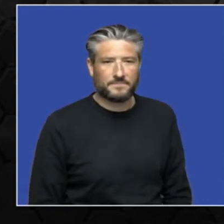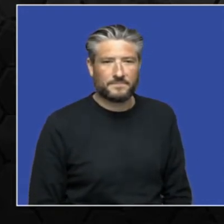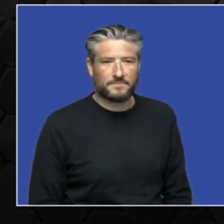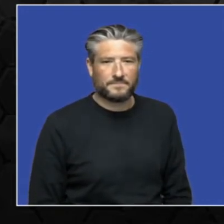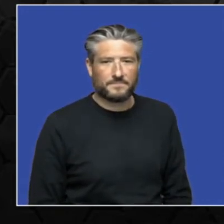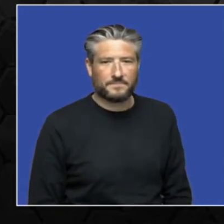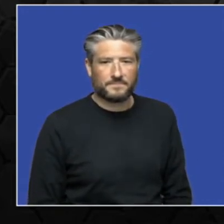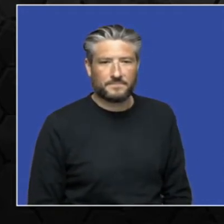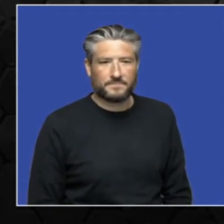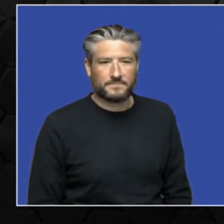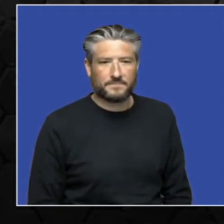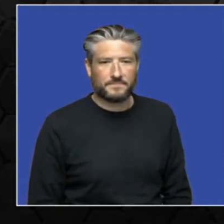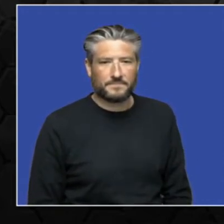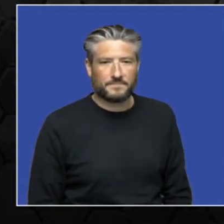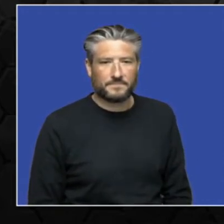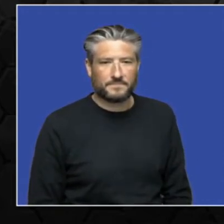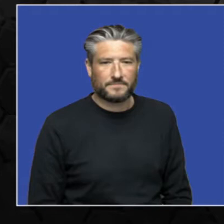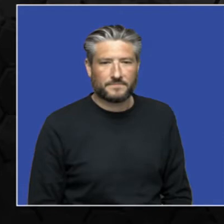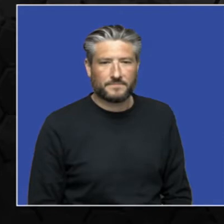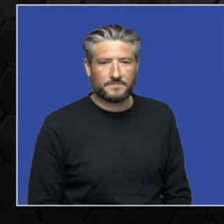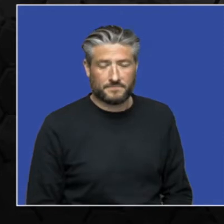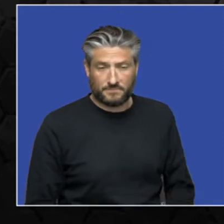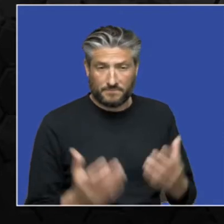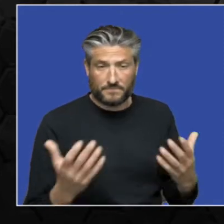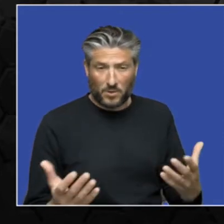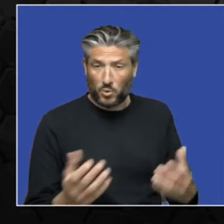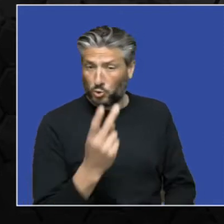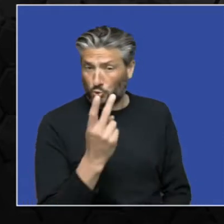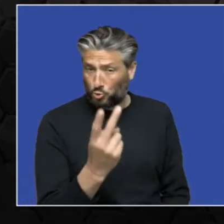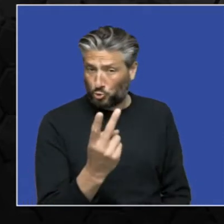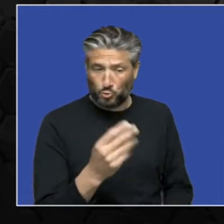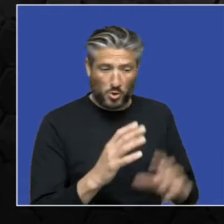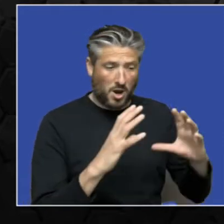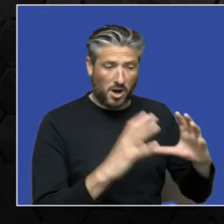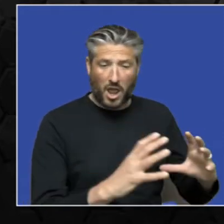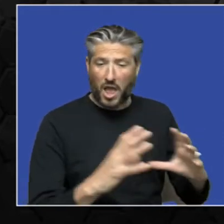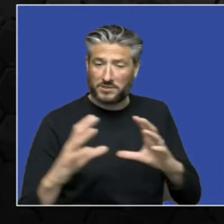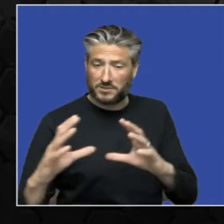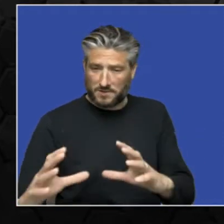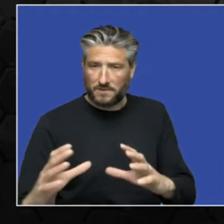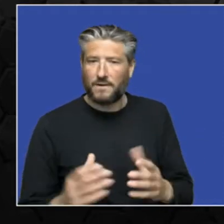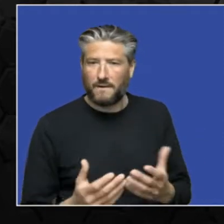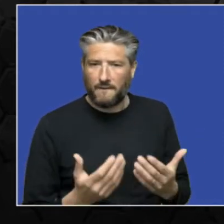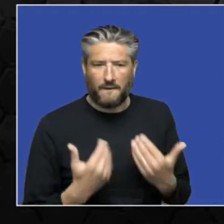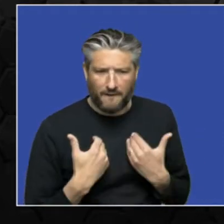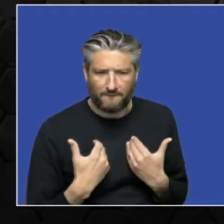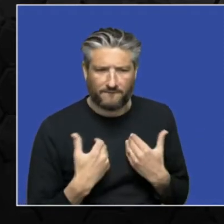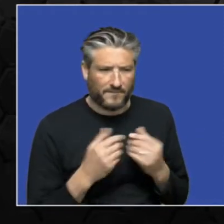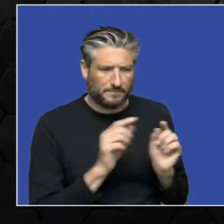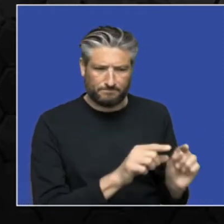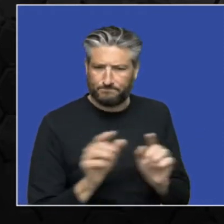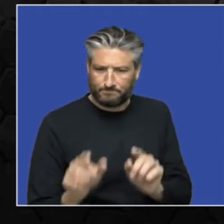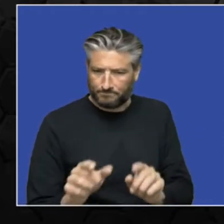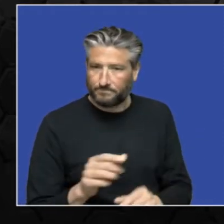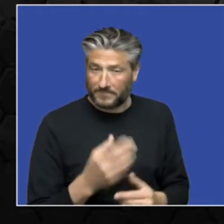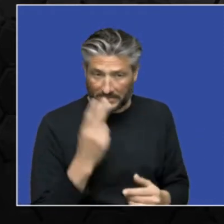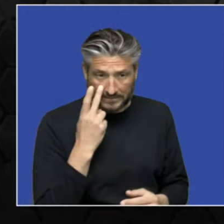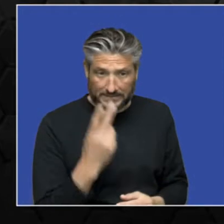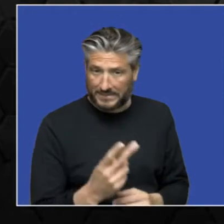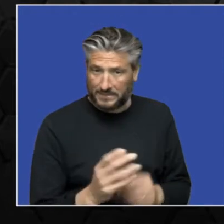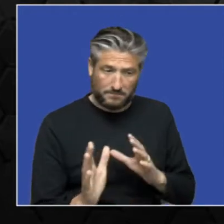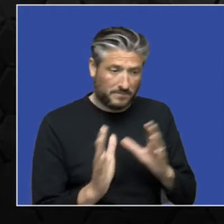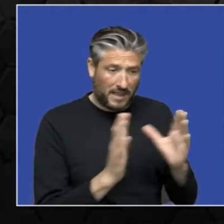So immediately now that we have two classes, we can see here on the left-hand side